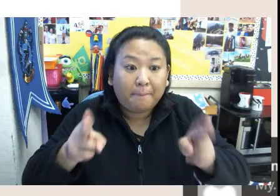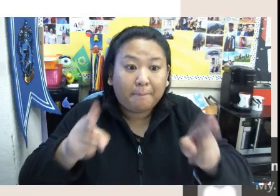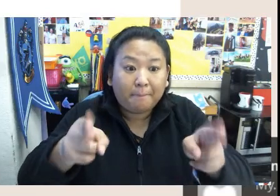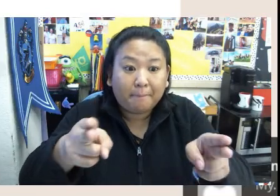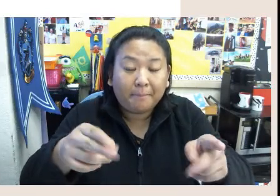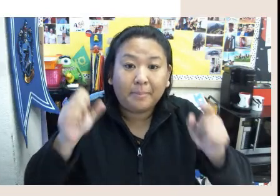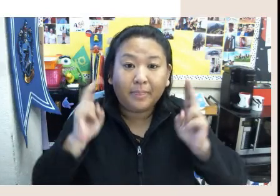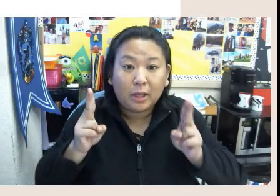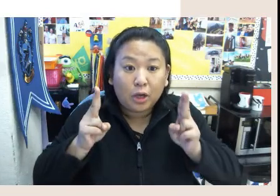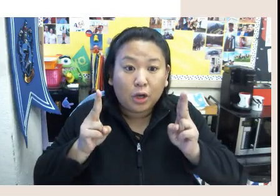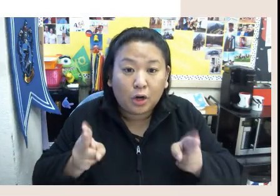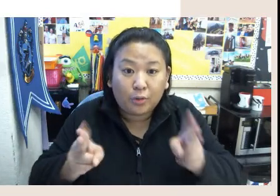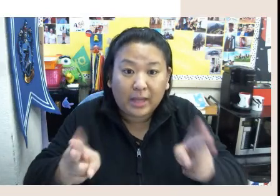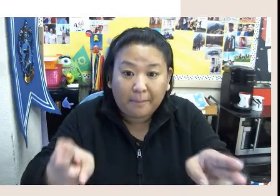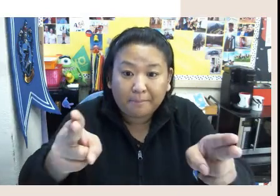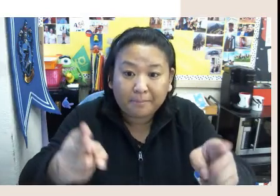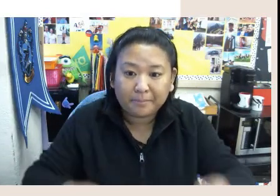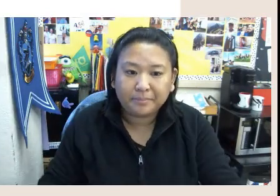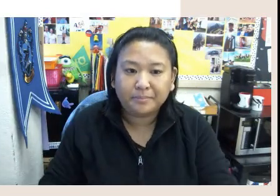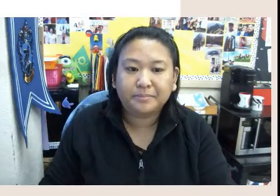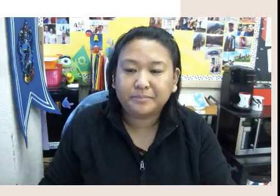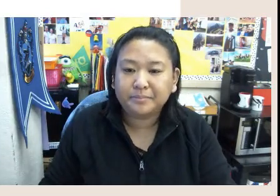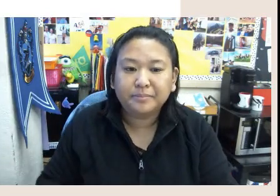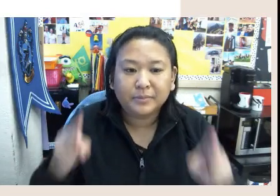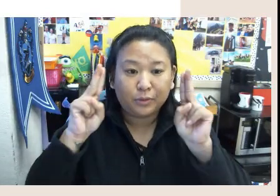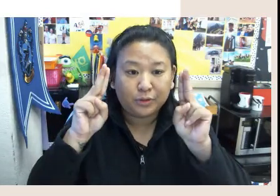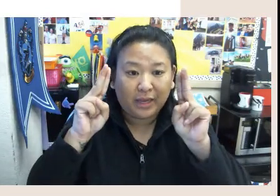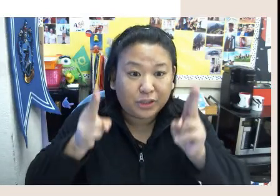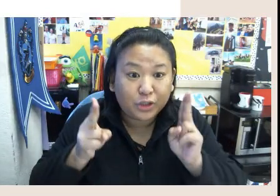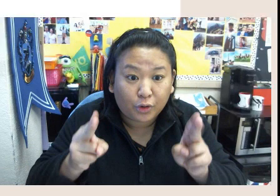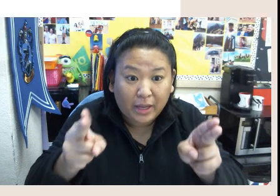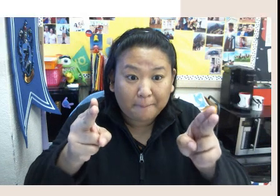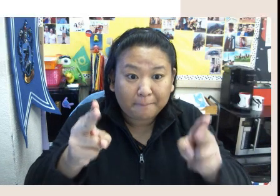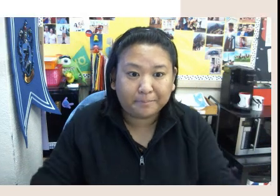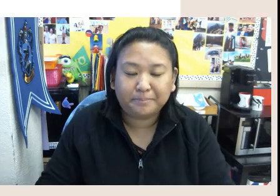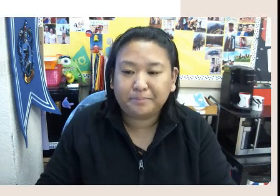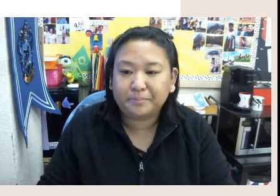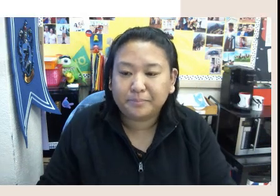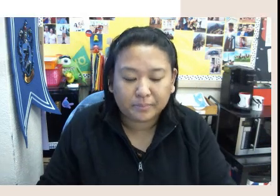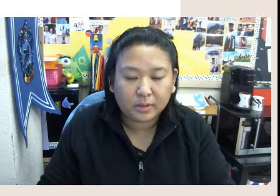Hurry up. Hurry up. 2 H's, hurry up.